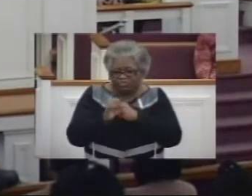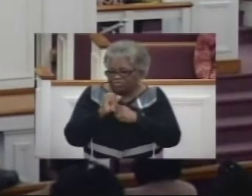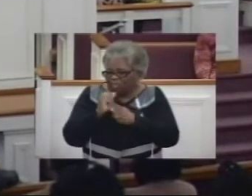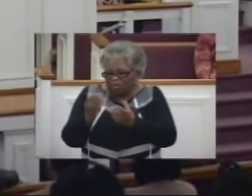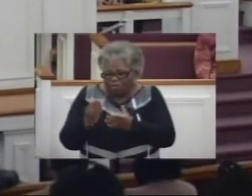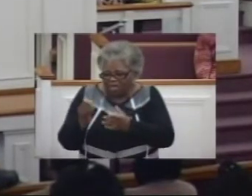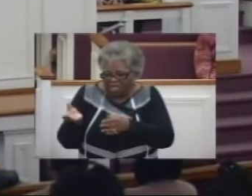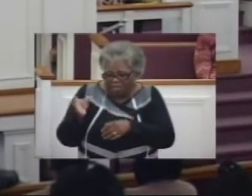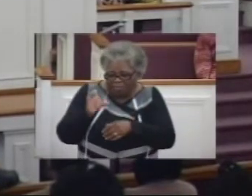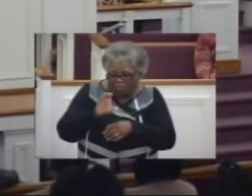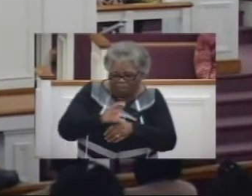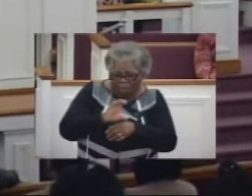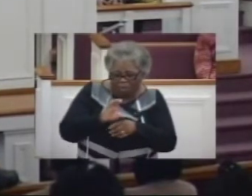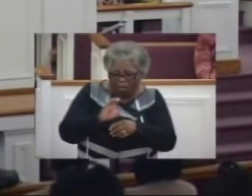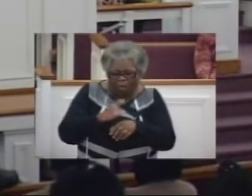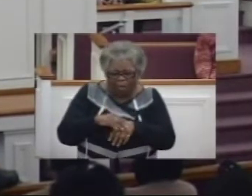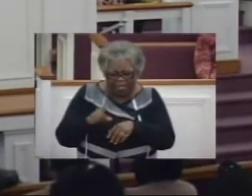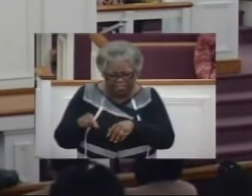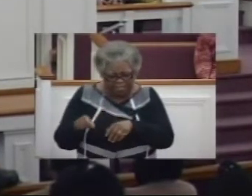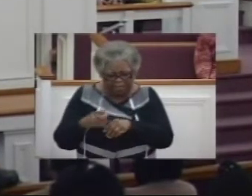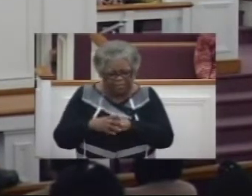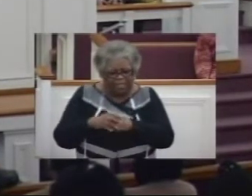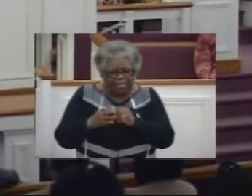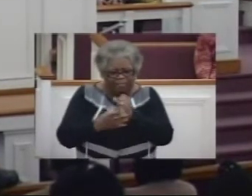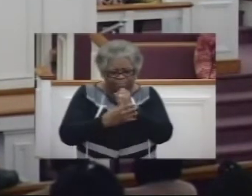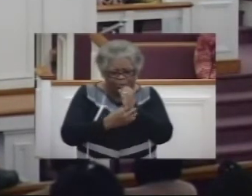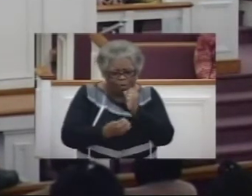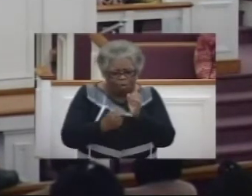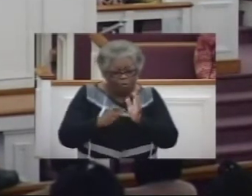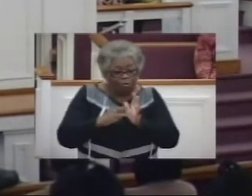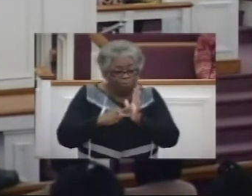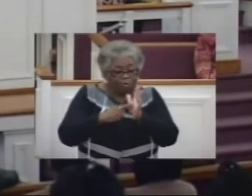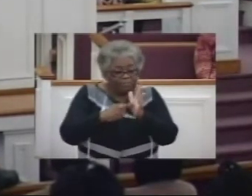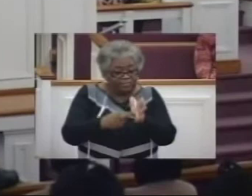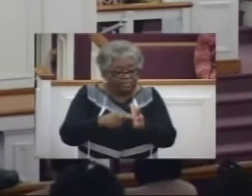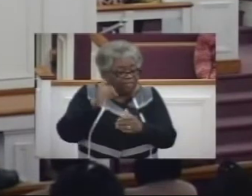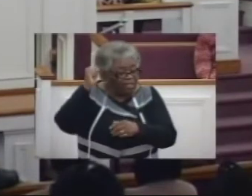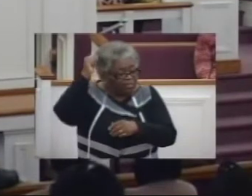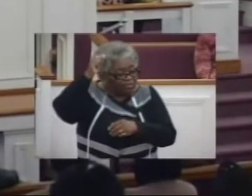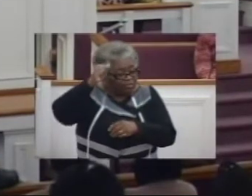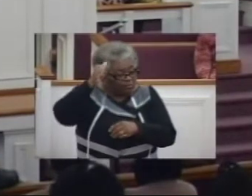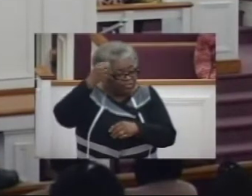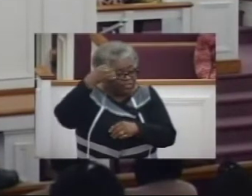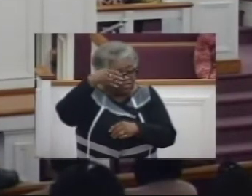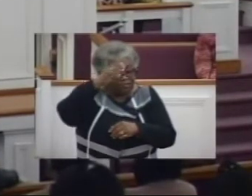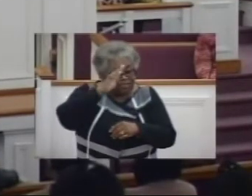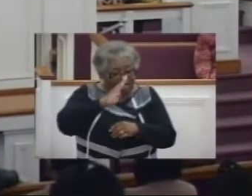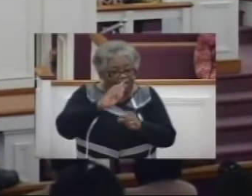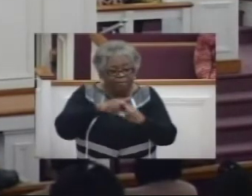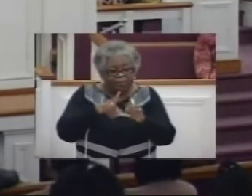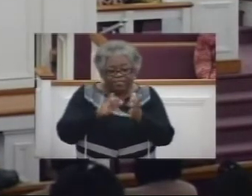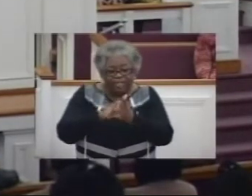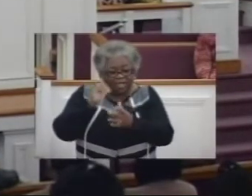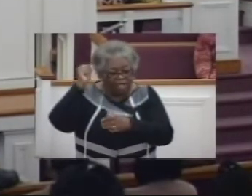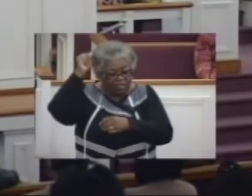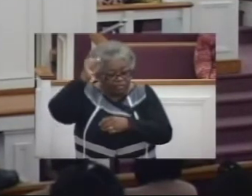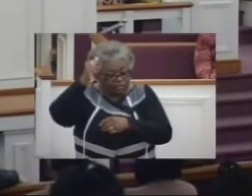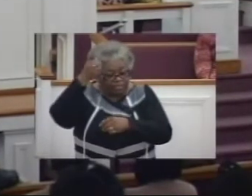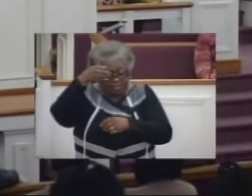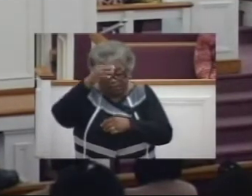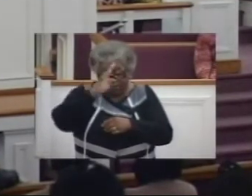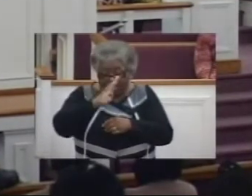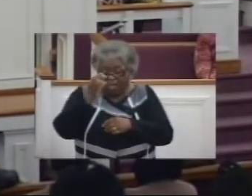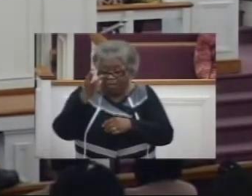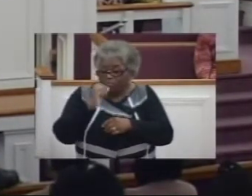want to pour out on them. The oil represented the anointing of God, but that anointing of God